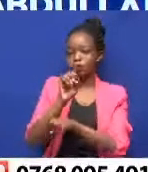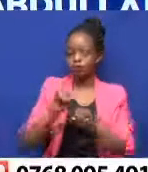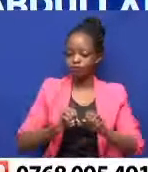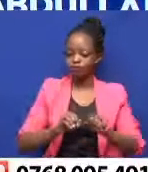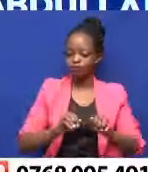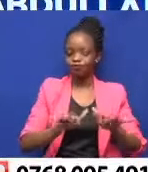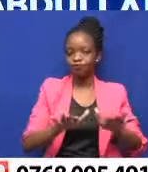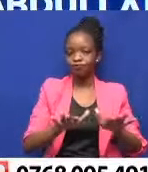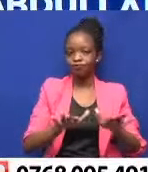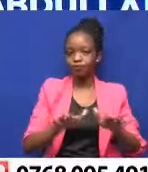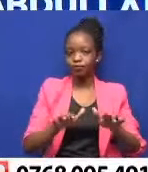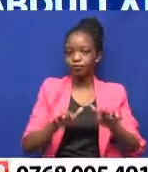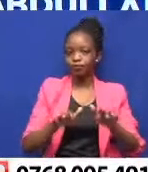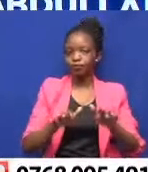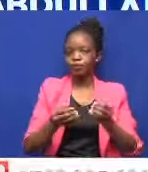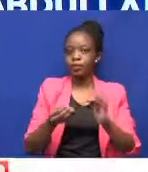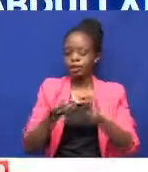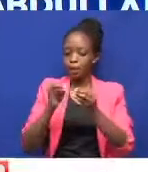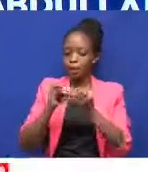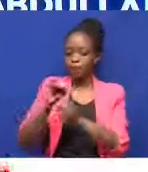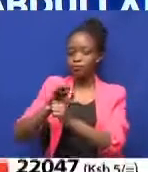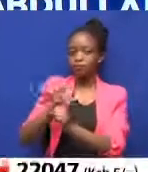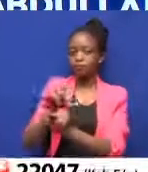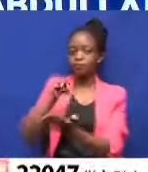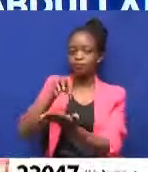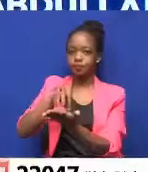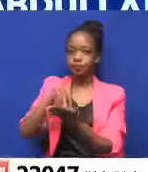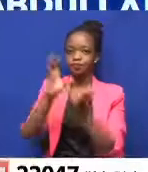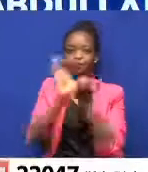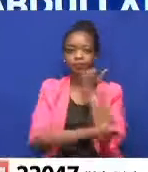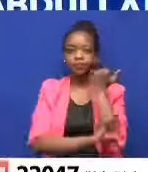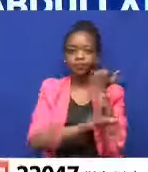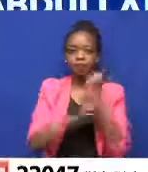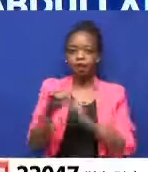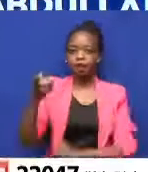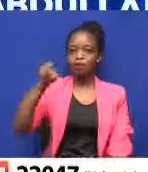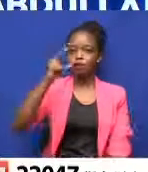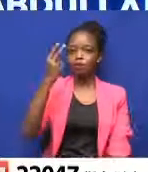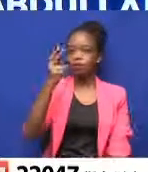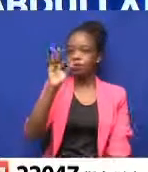infections. This as the number of COVID-19 cases in the country rose to